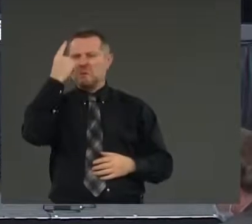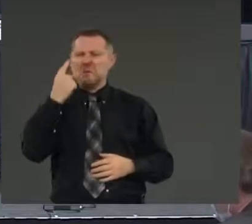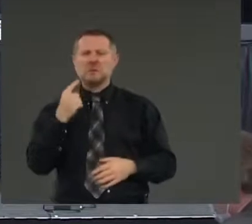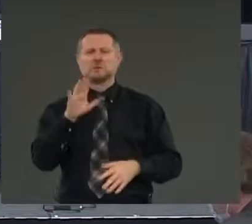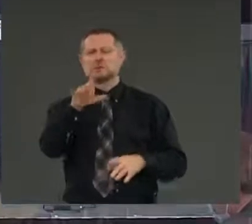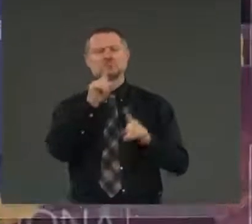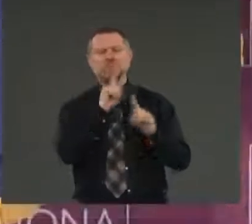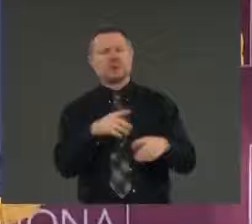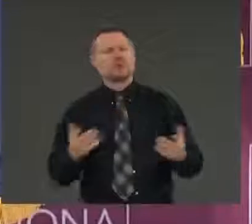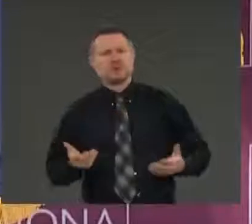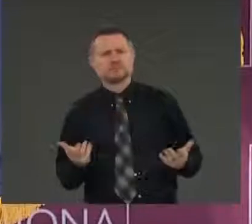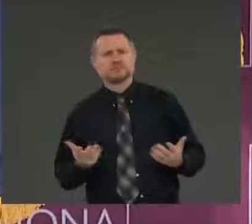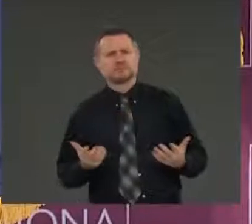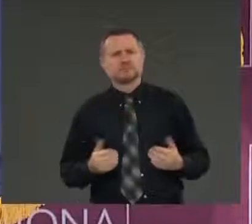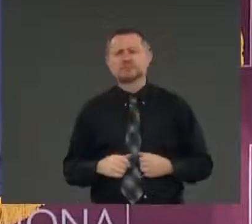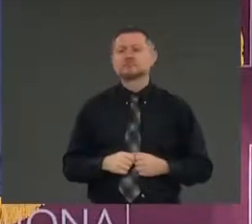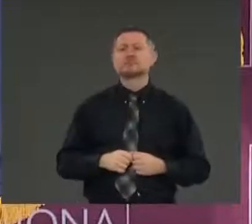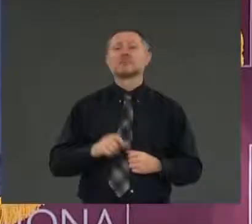that?